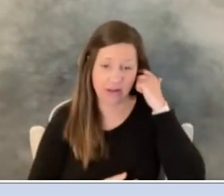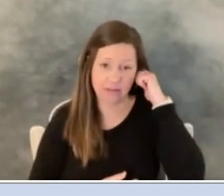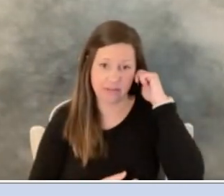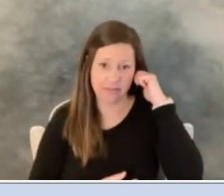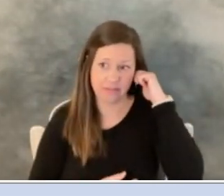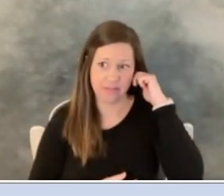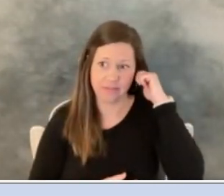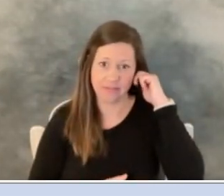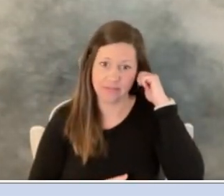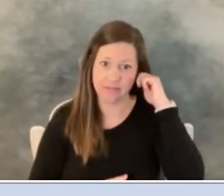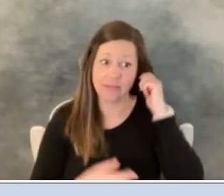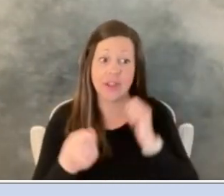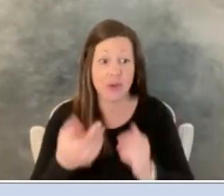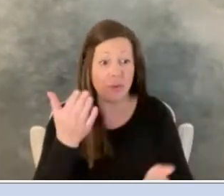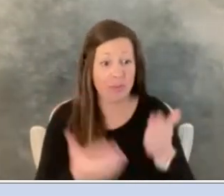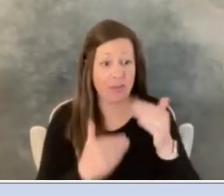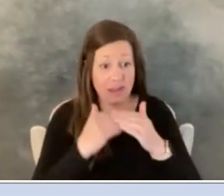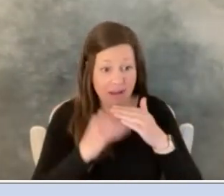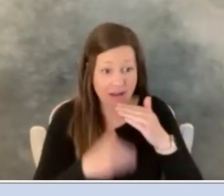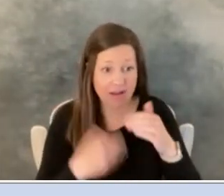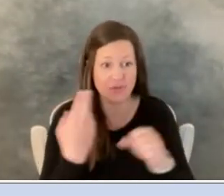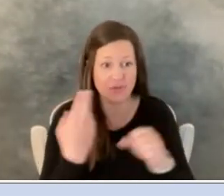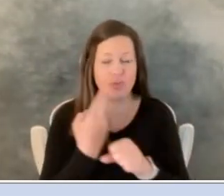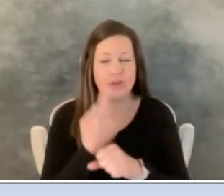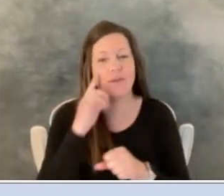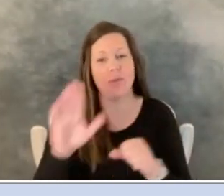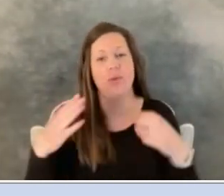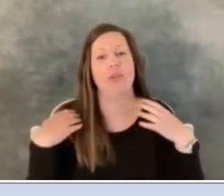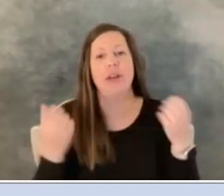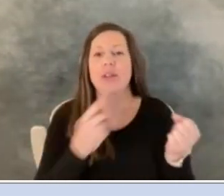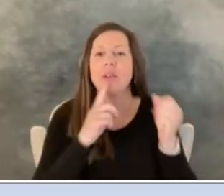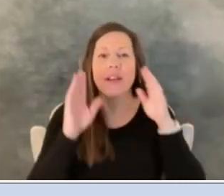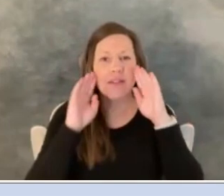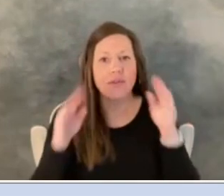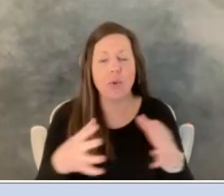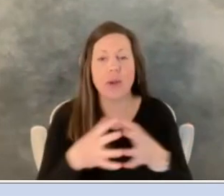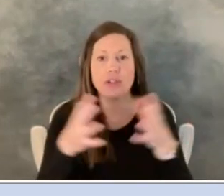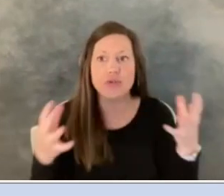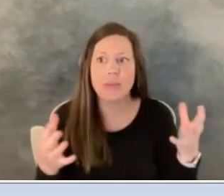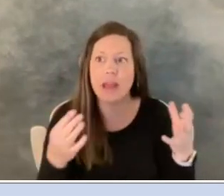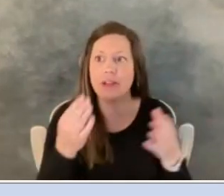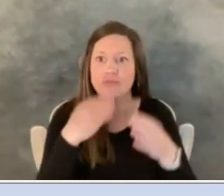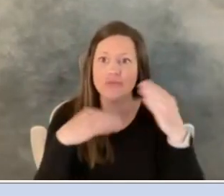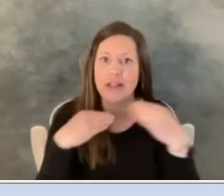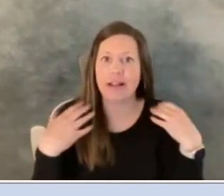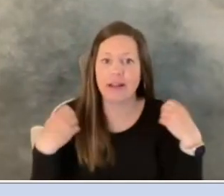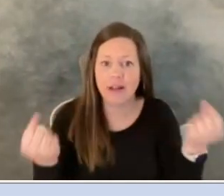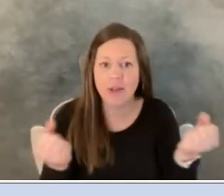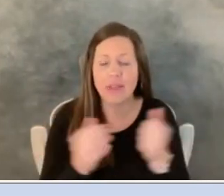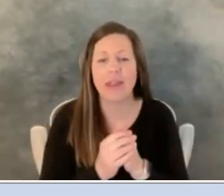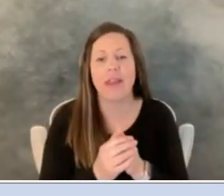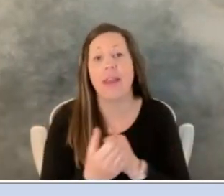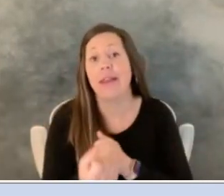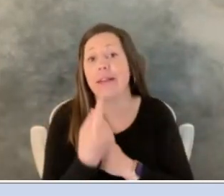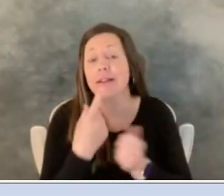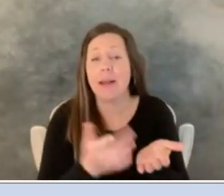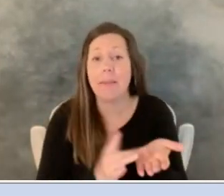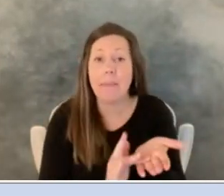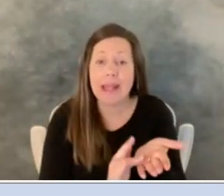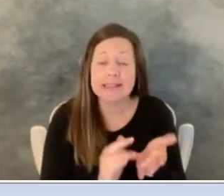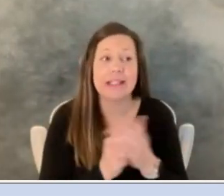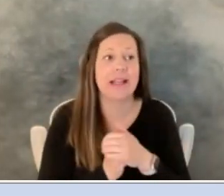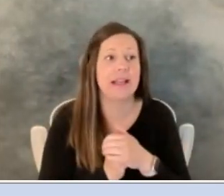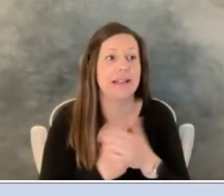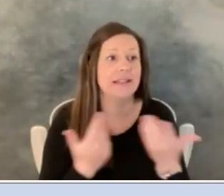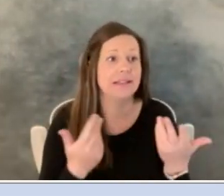probably underutilizing for your health. We focus so much on eating healthier, taking our cholesterol medications,